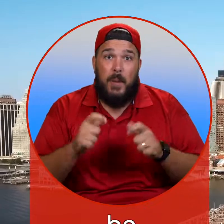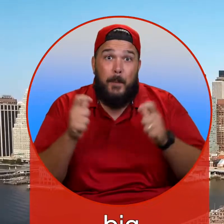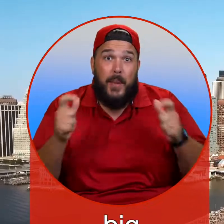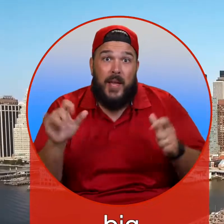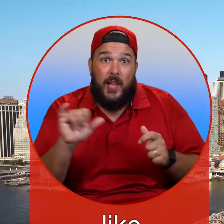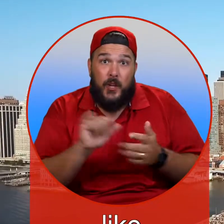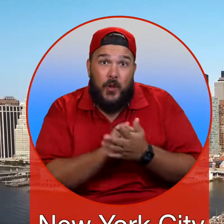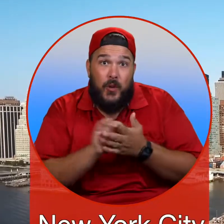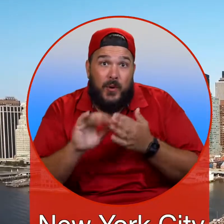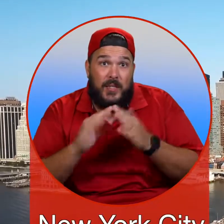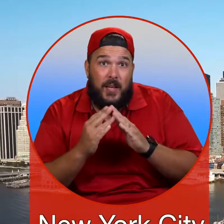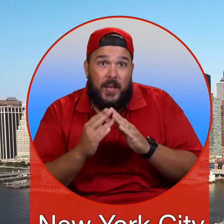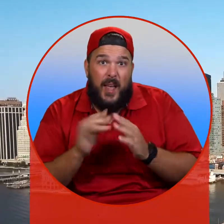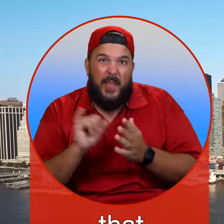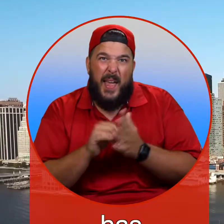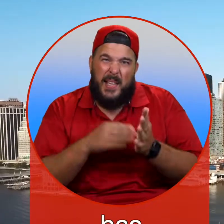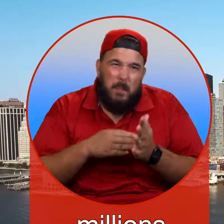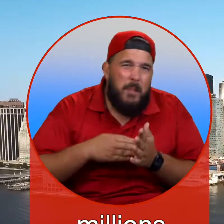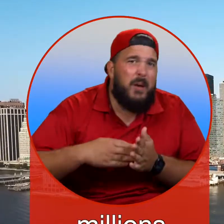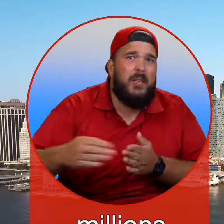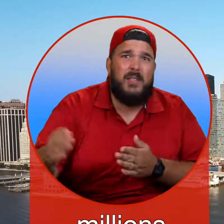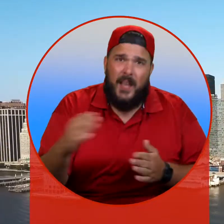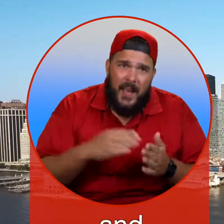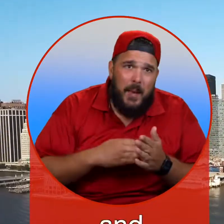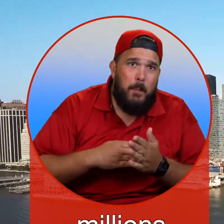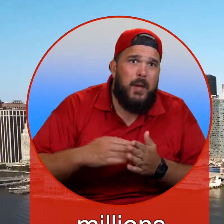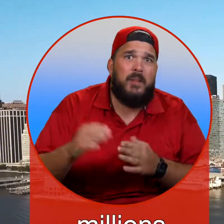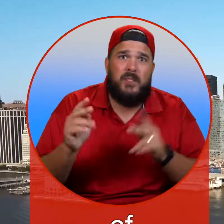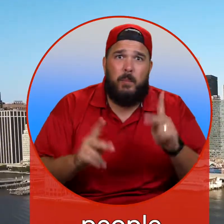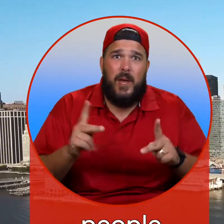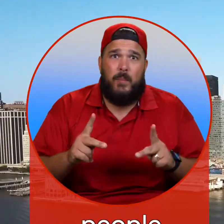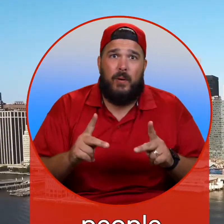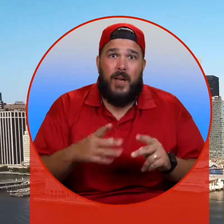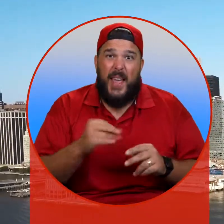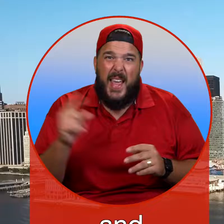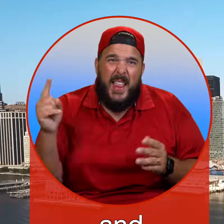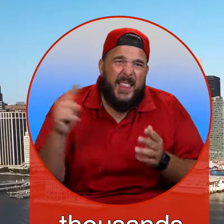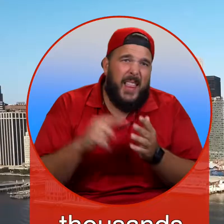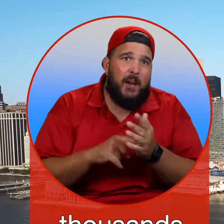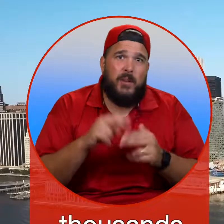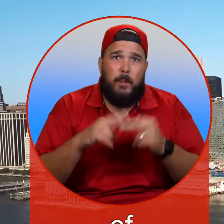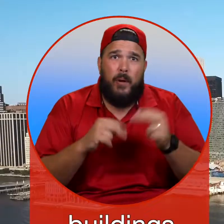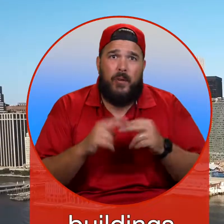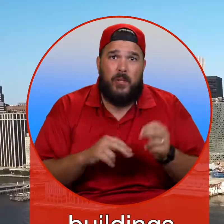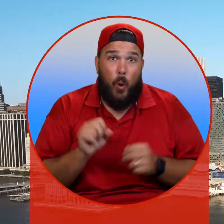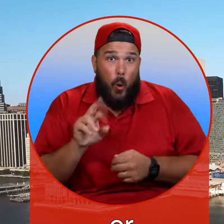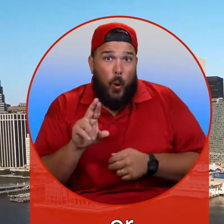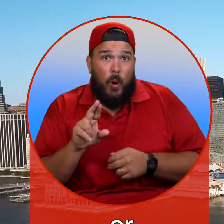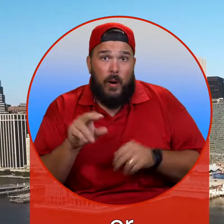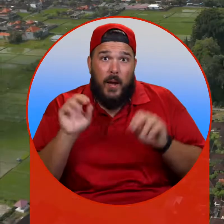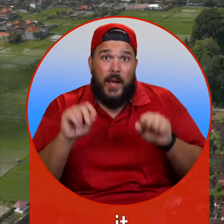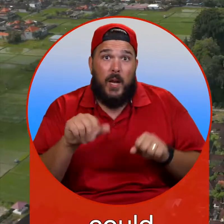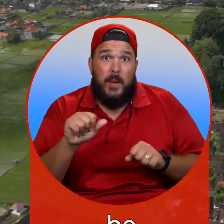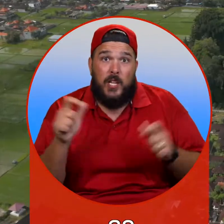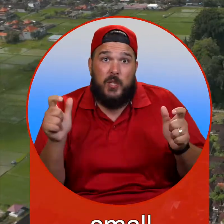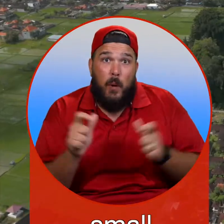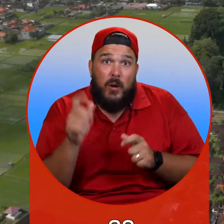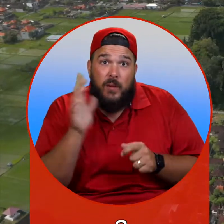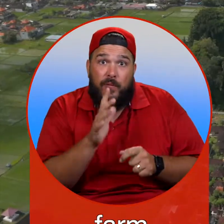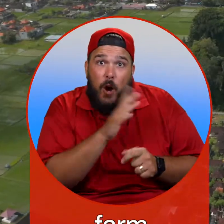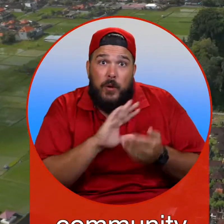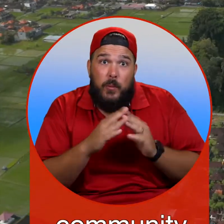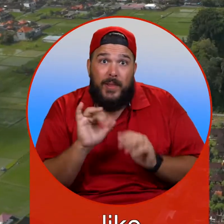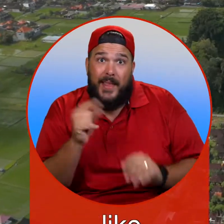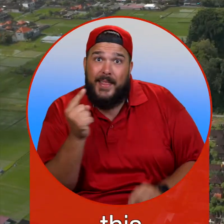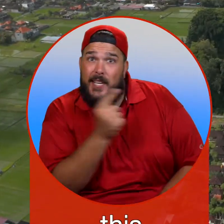community can be big like New York City that has millions and millions of people and thousands of buildings. Or it can be as small